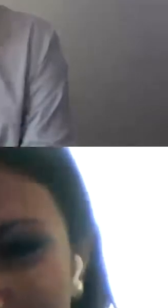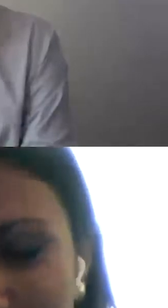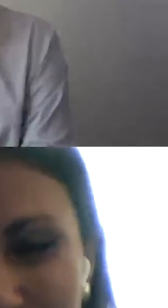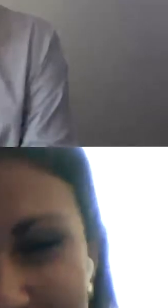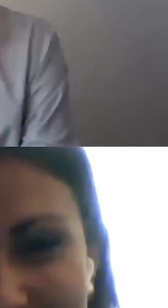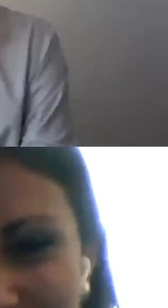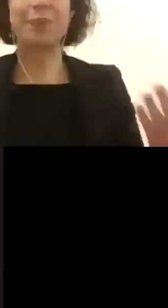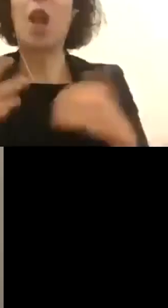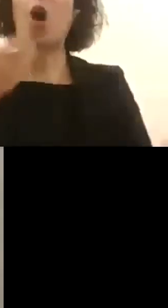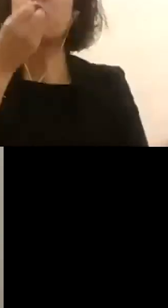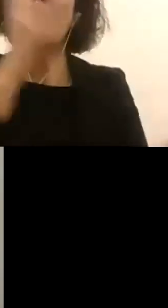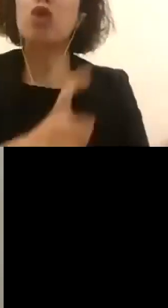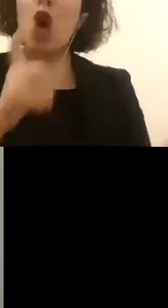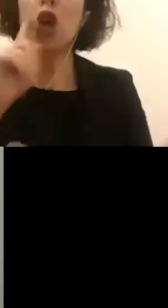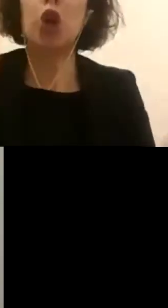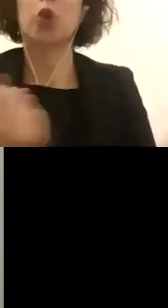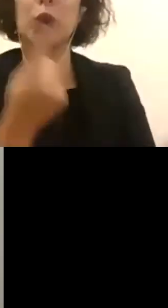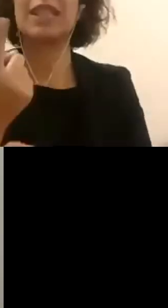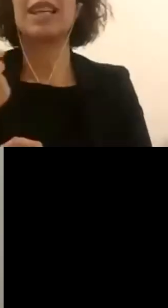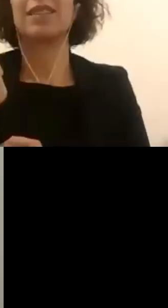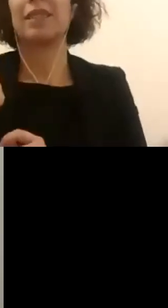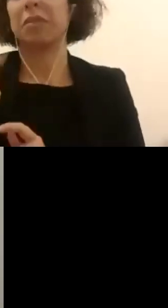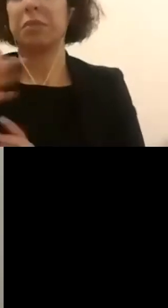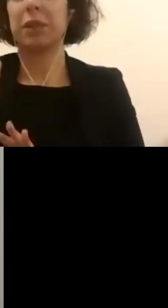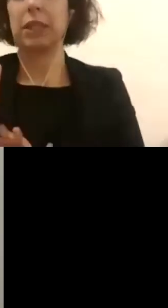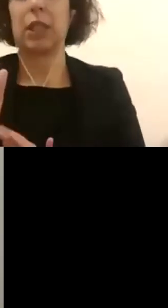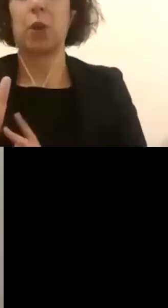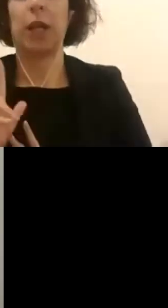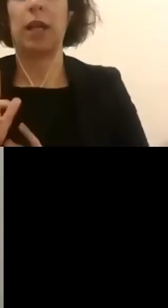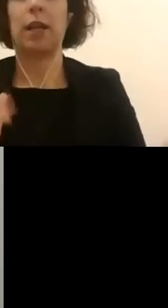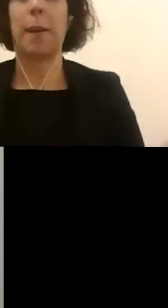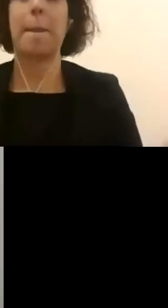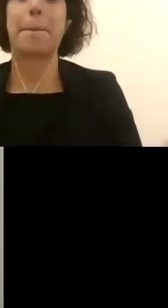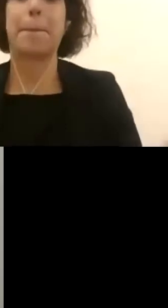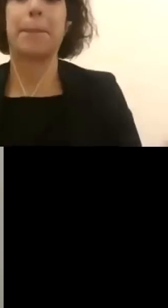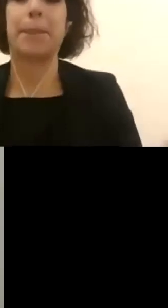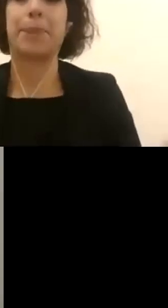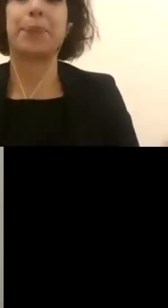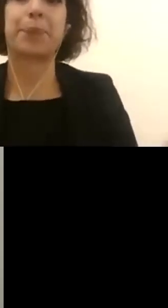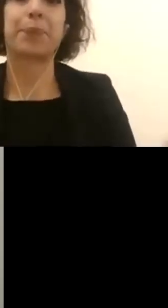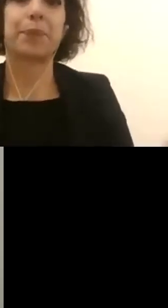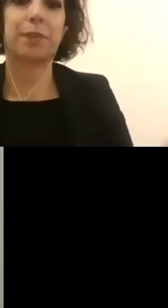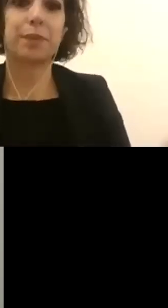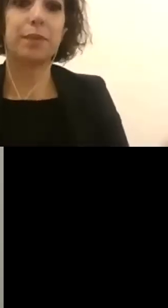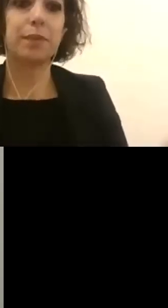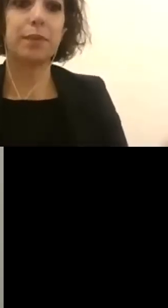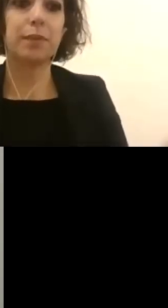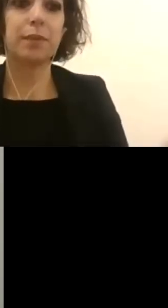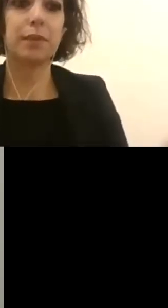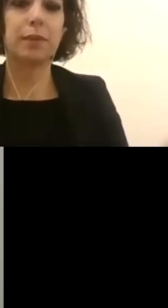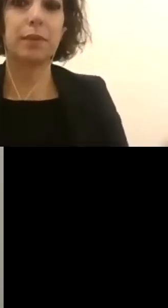Buongiorno a tutti, di nuovo sono Elisa Bruno. Good morning, everybody. My name is Elisa Bruno. I